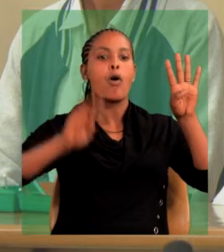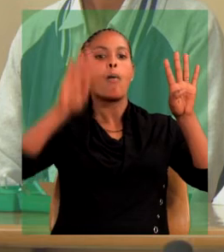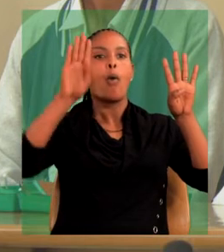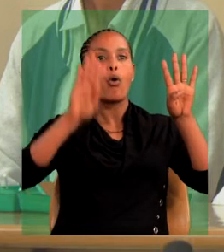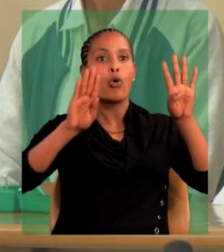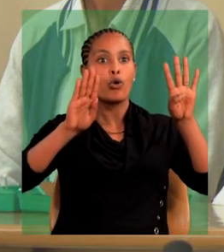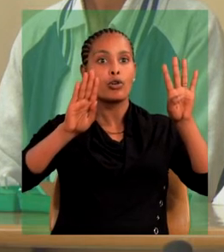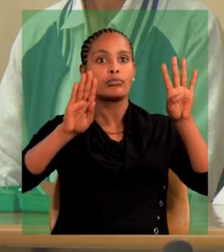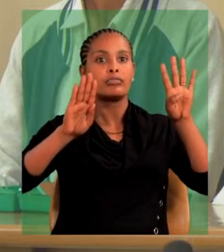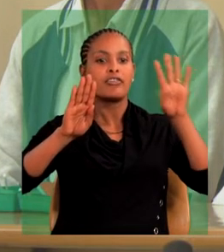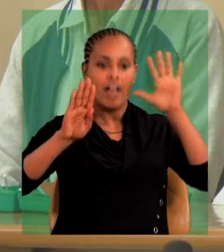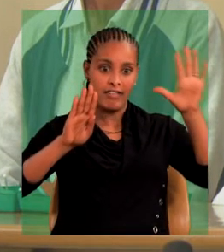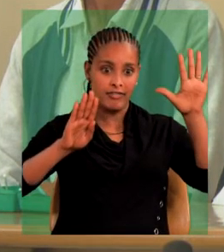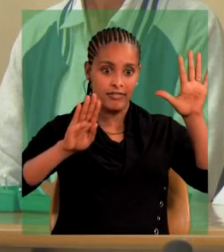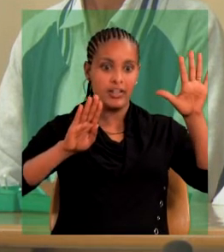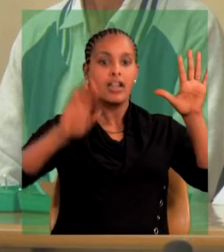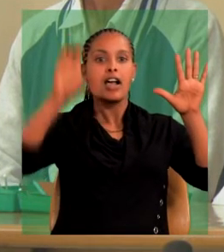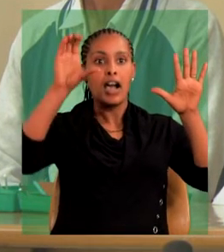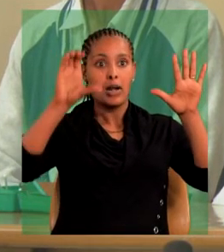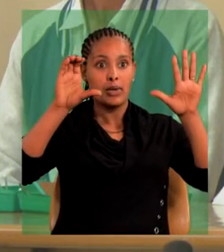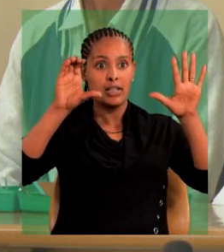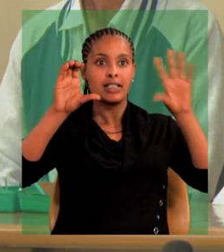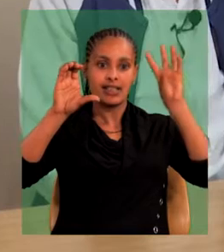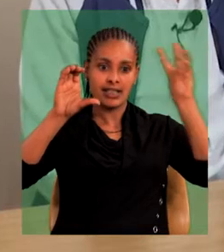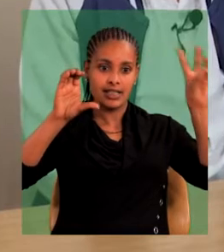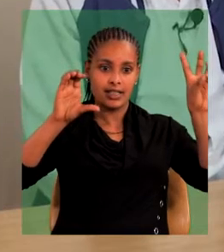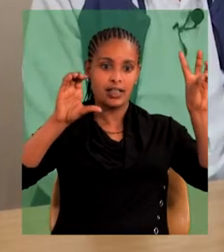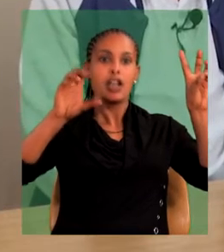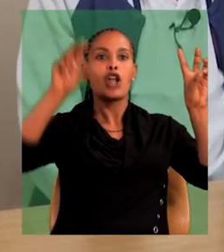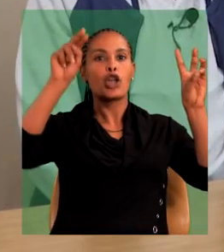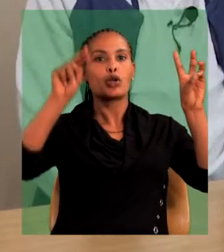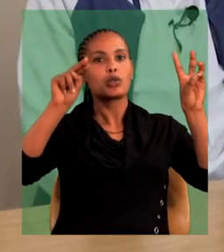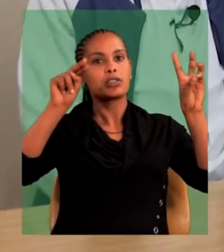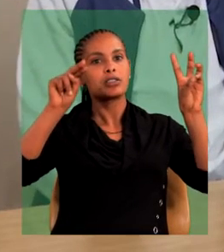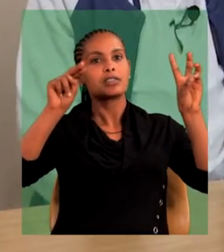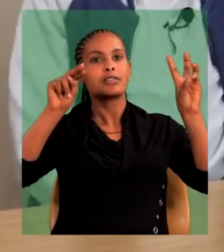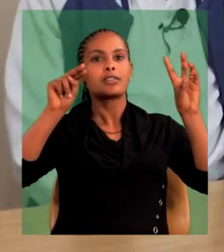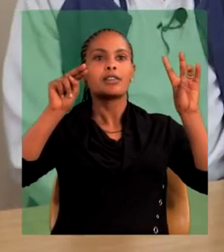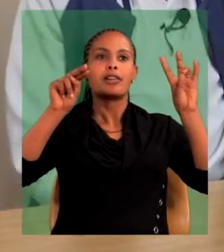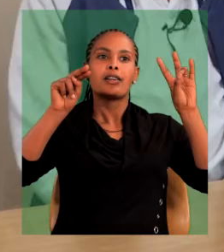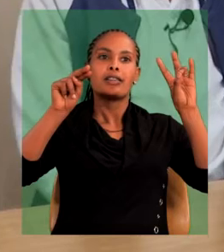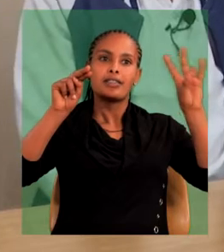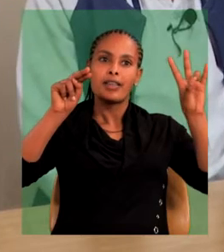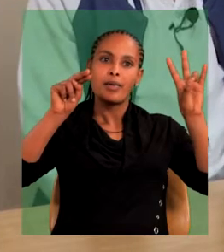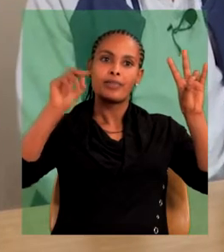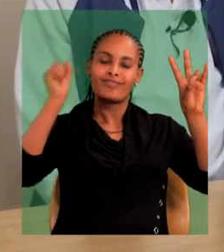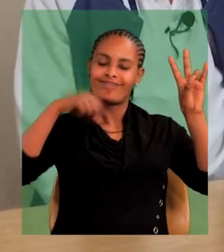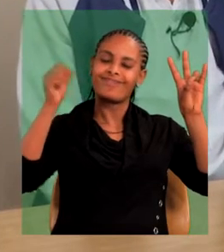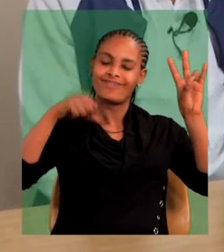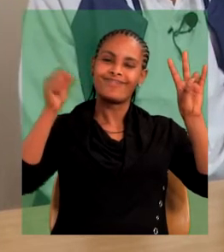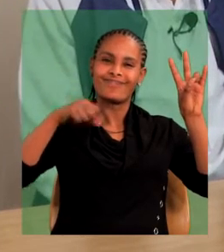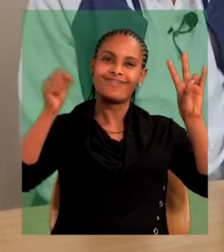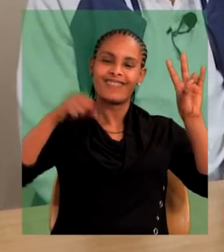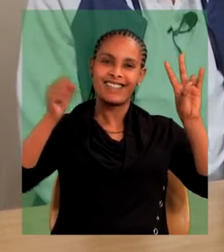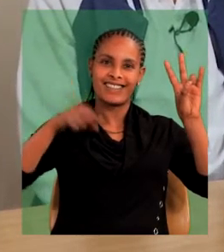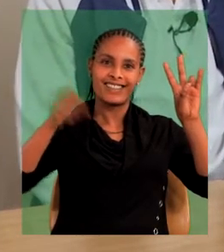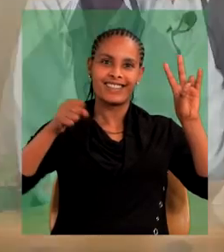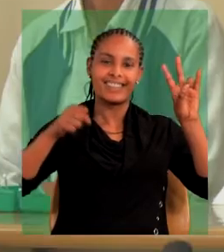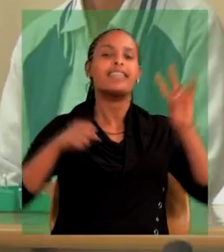Boron, 5. Carbon, 6. Nitrogen, yes. Yeah.